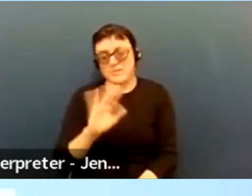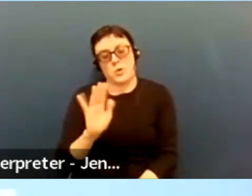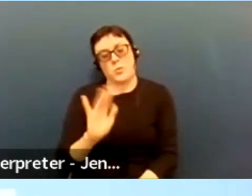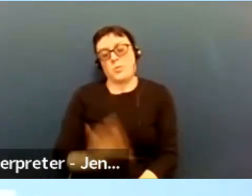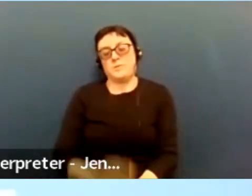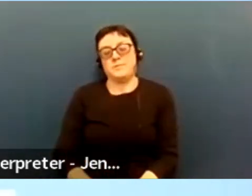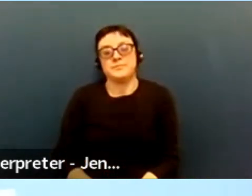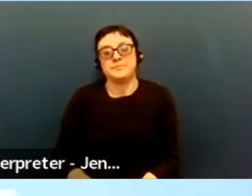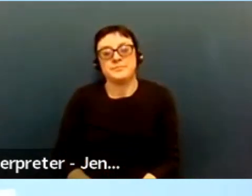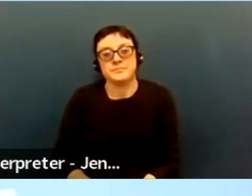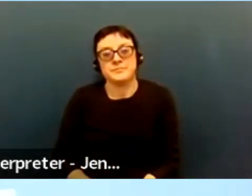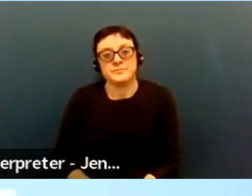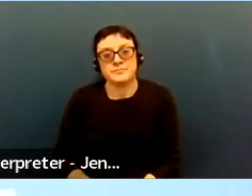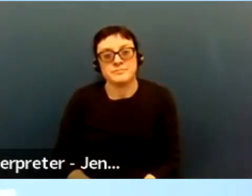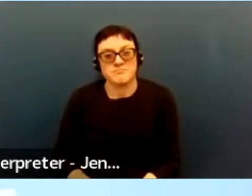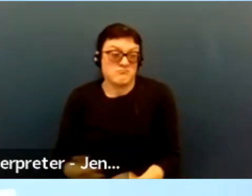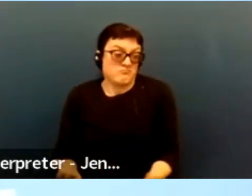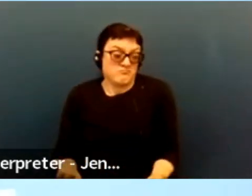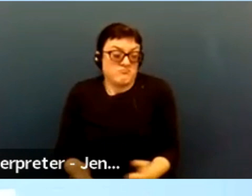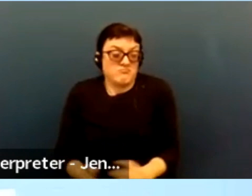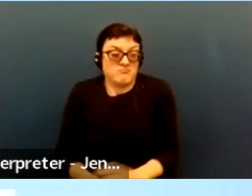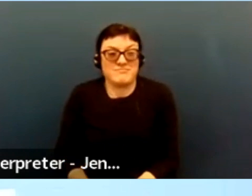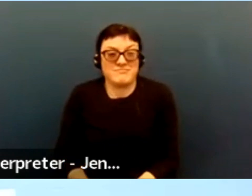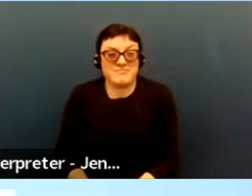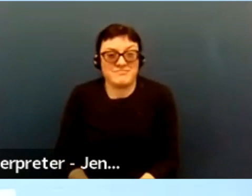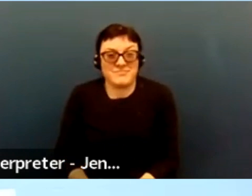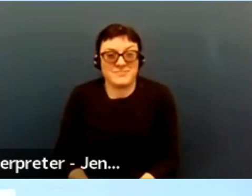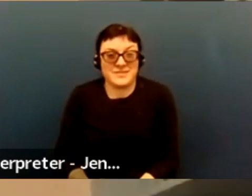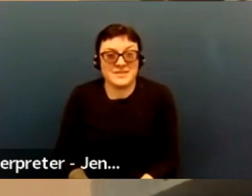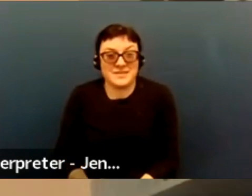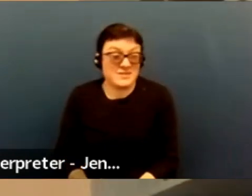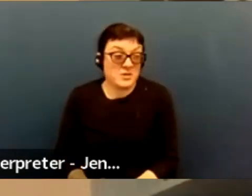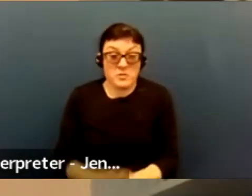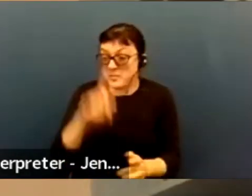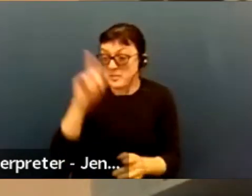seen Midsummer Night's Dream where they were Greek?